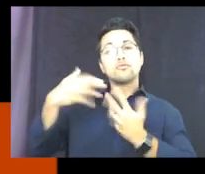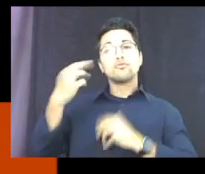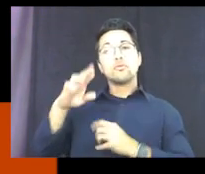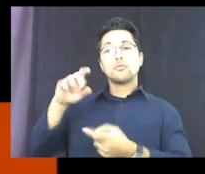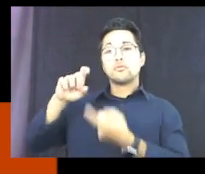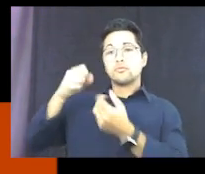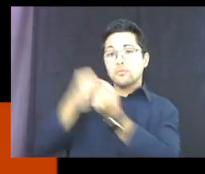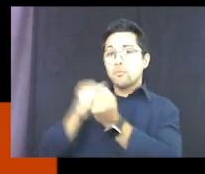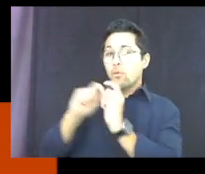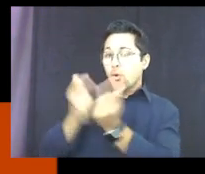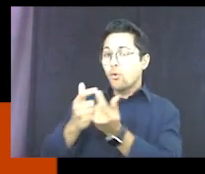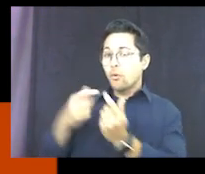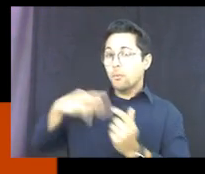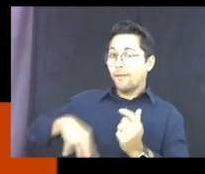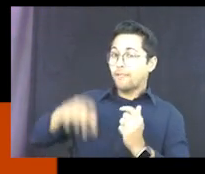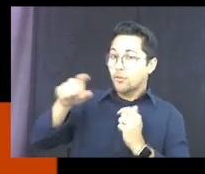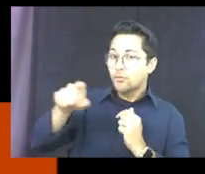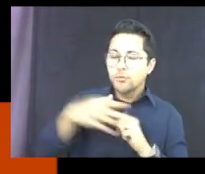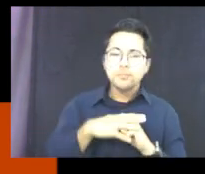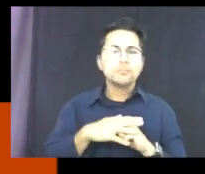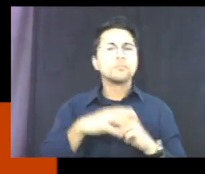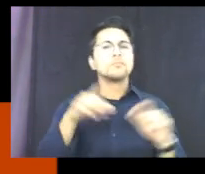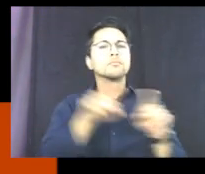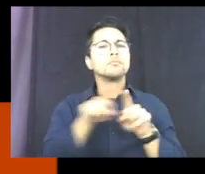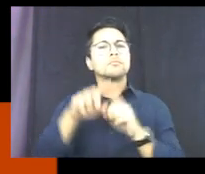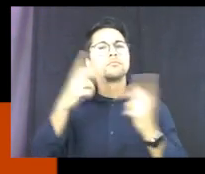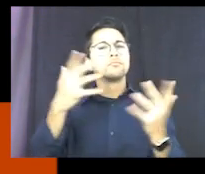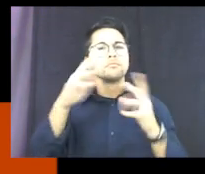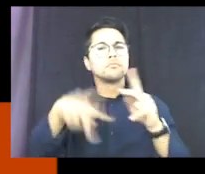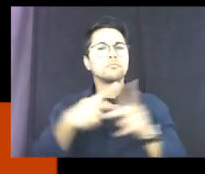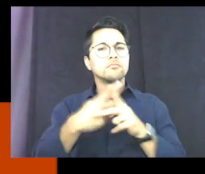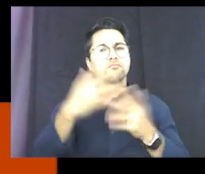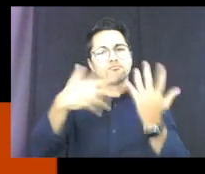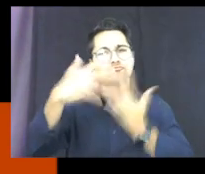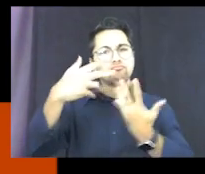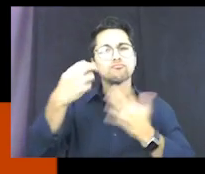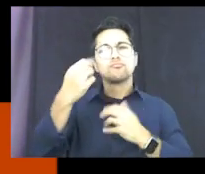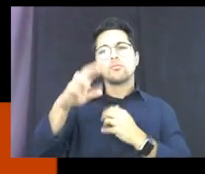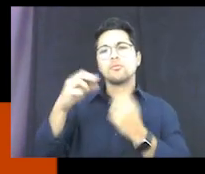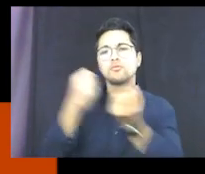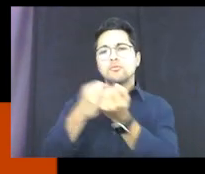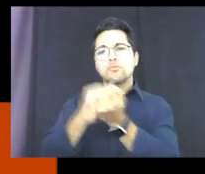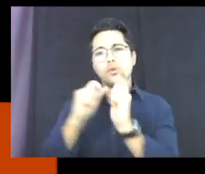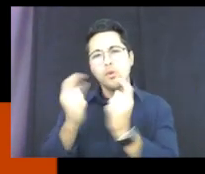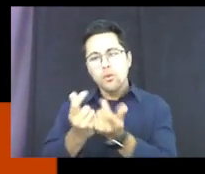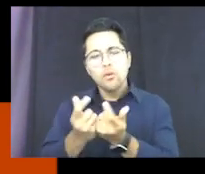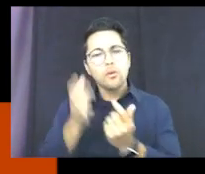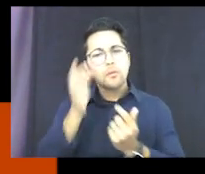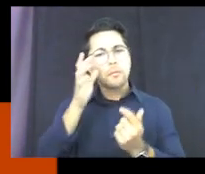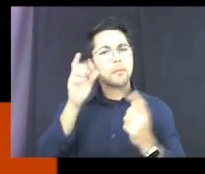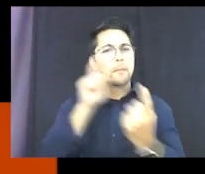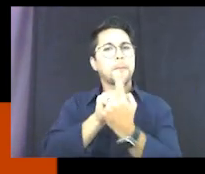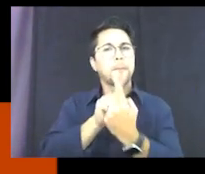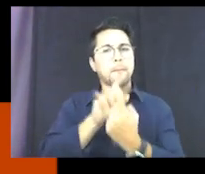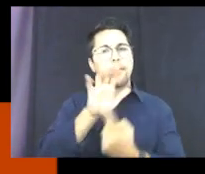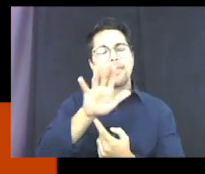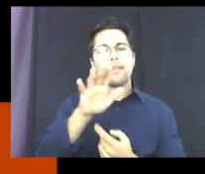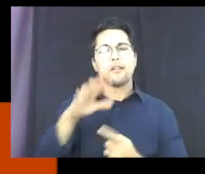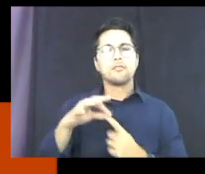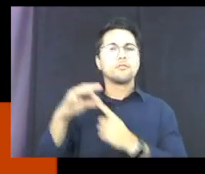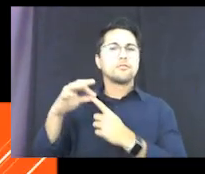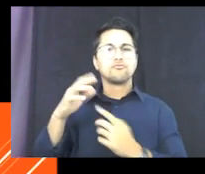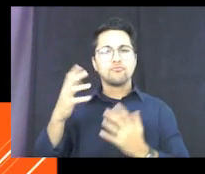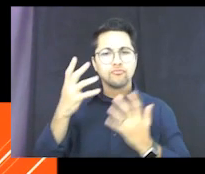them, and what type of social or support groups are most likely to meet their unique social emotional